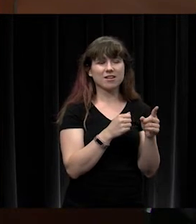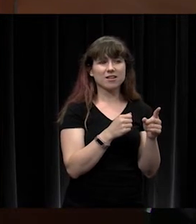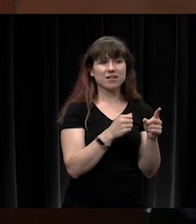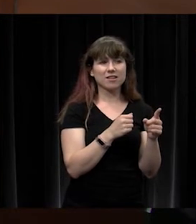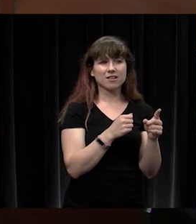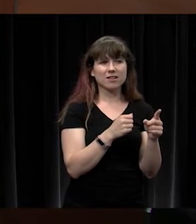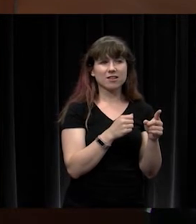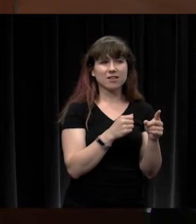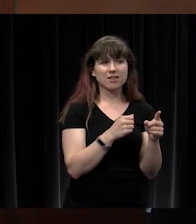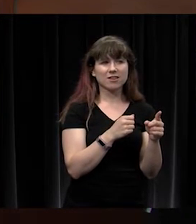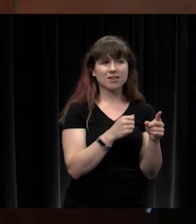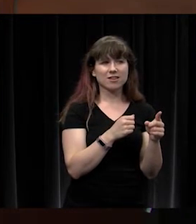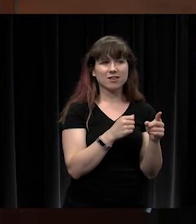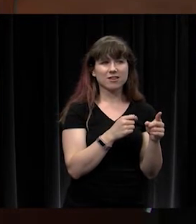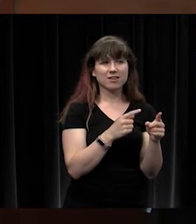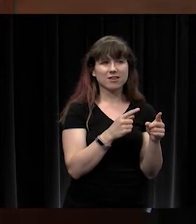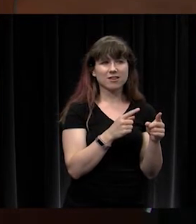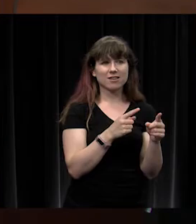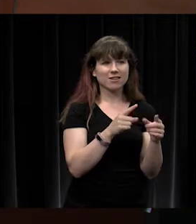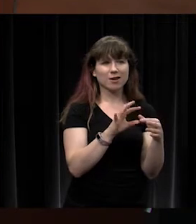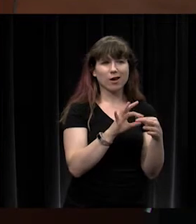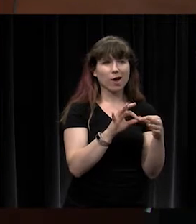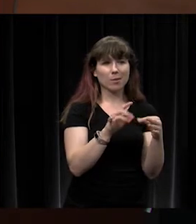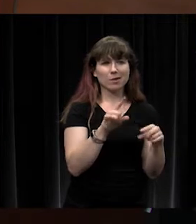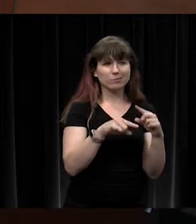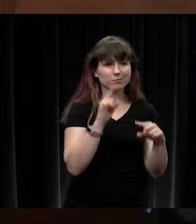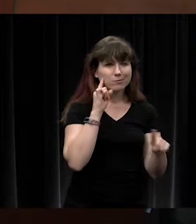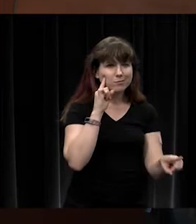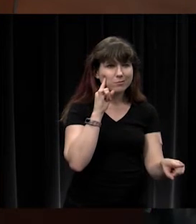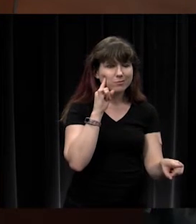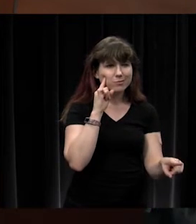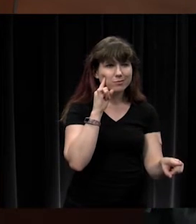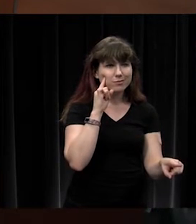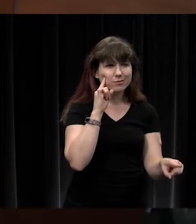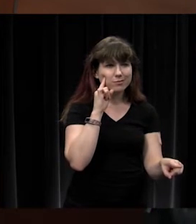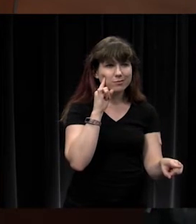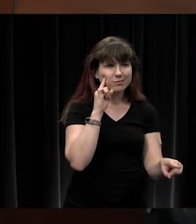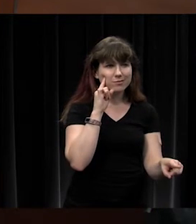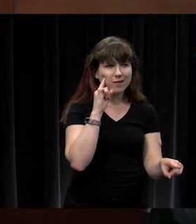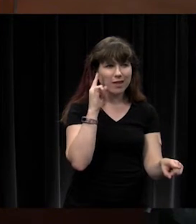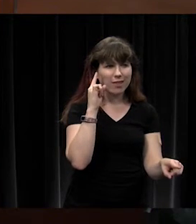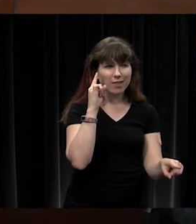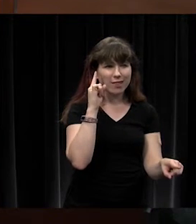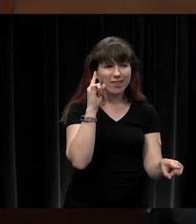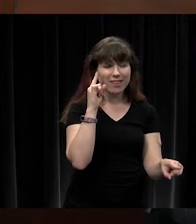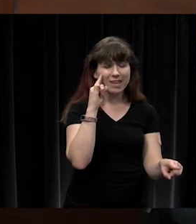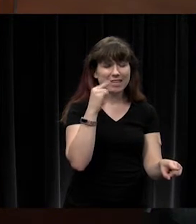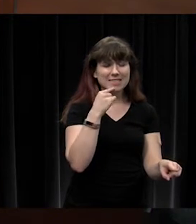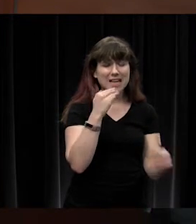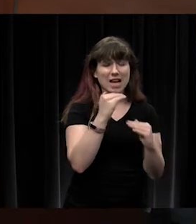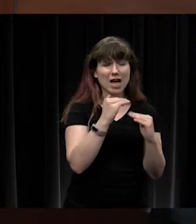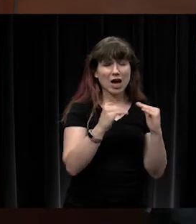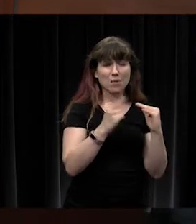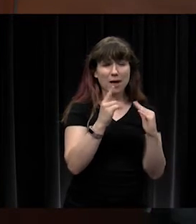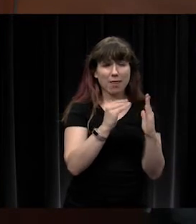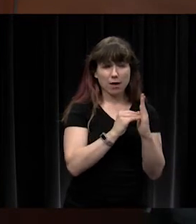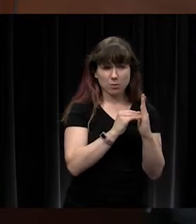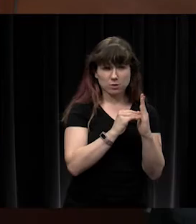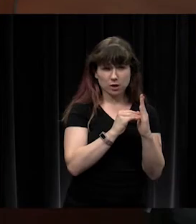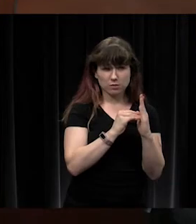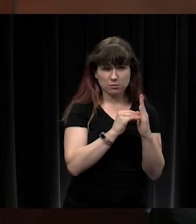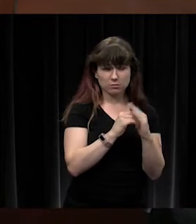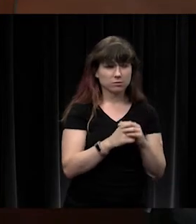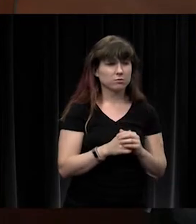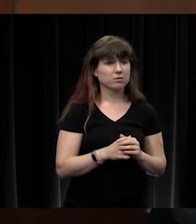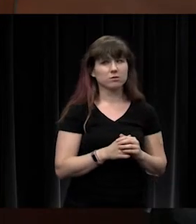Okay. Wow. That's great. And that's for high school number five, the whole. Very good. All right. Sorry for putting you on the spot, but that it's good. It's good news to hear